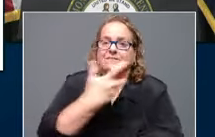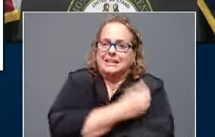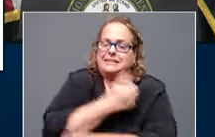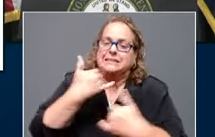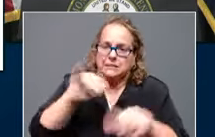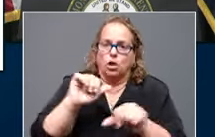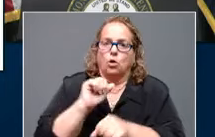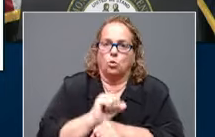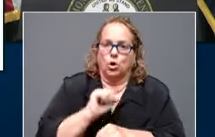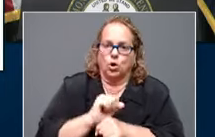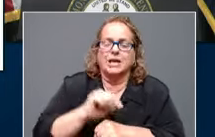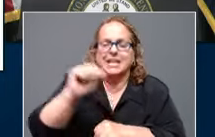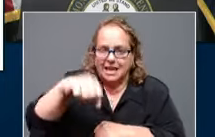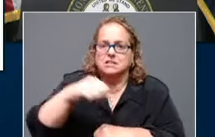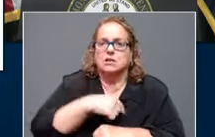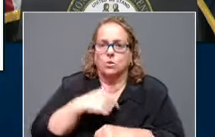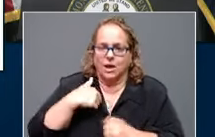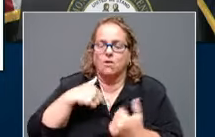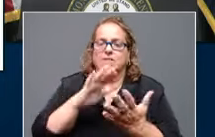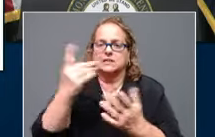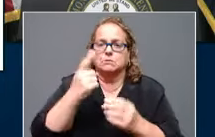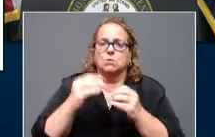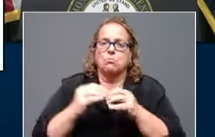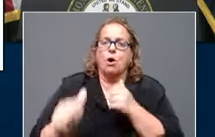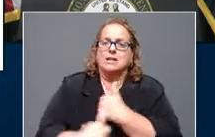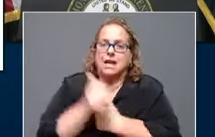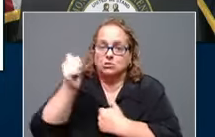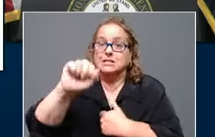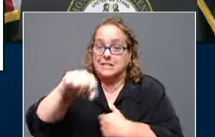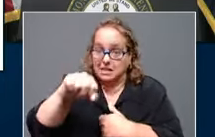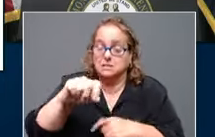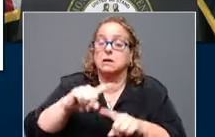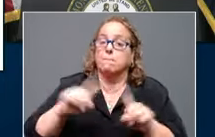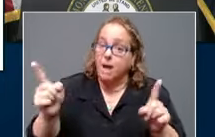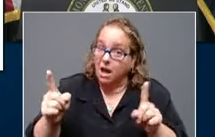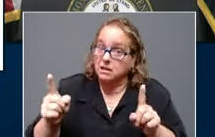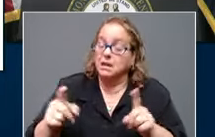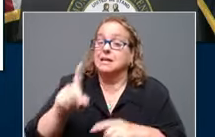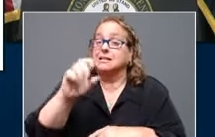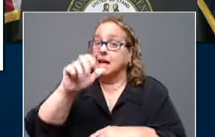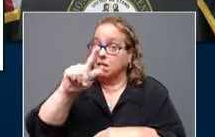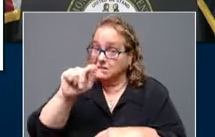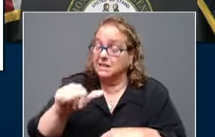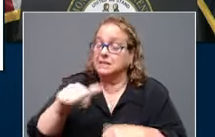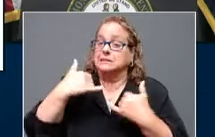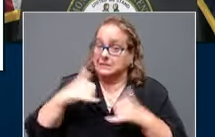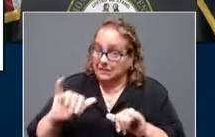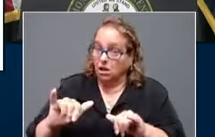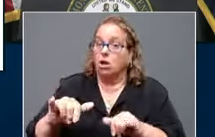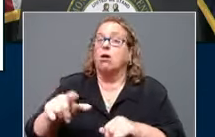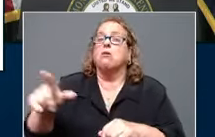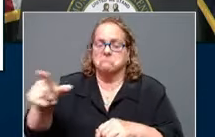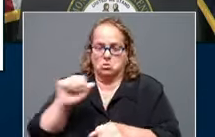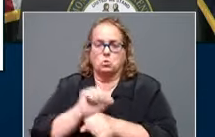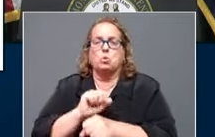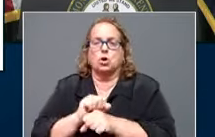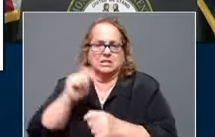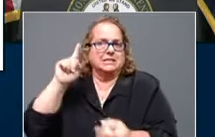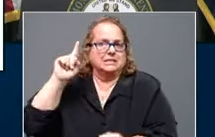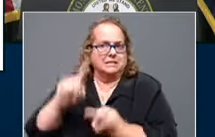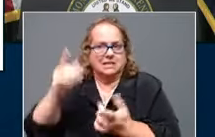is so much more. Vaccination status, cases, hospitalizations, and deaths. As you can